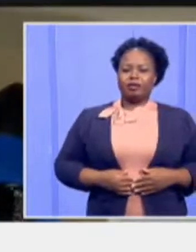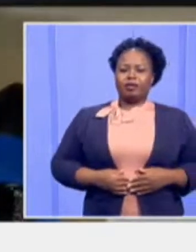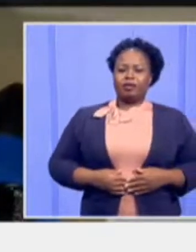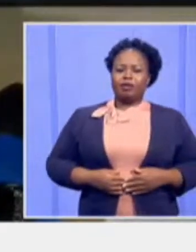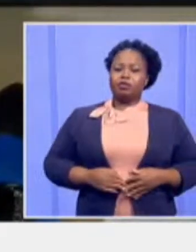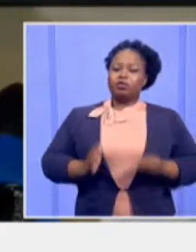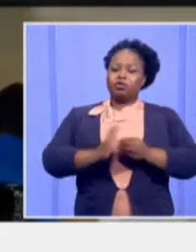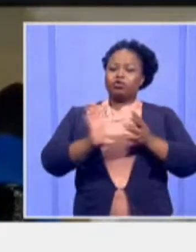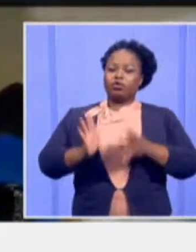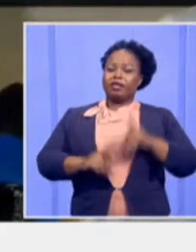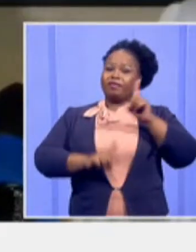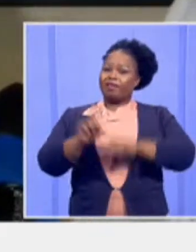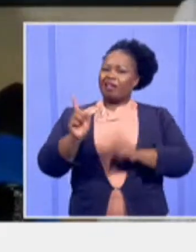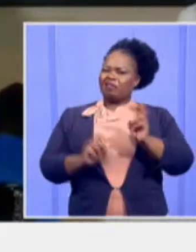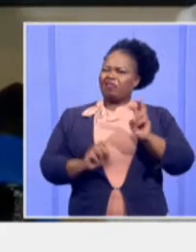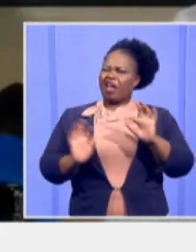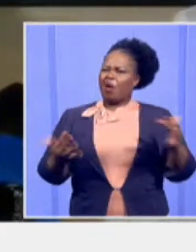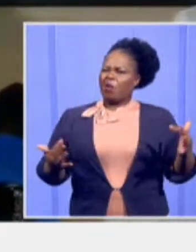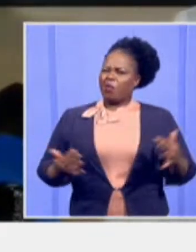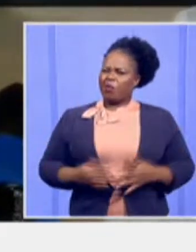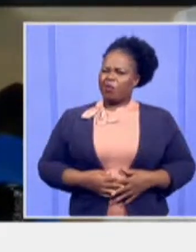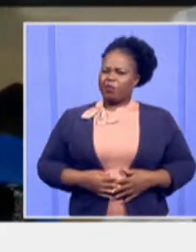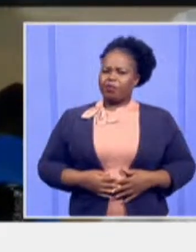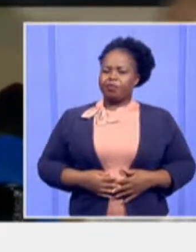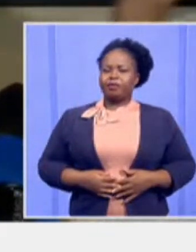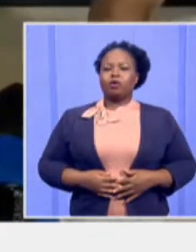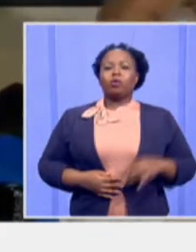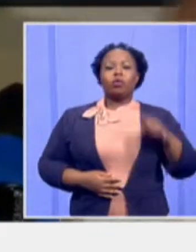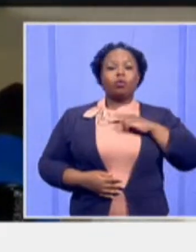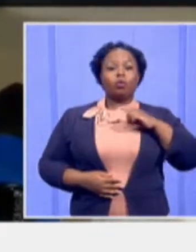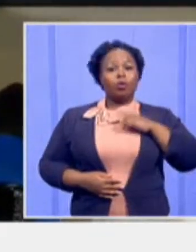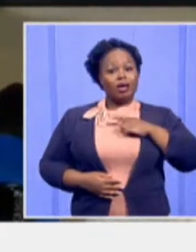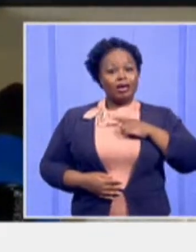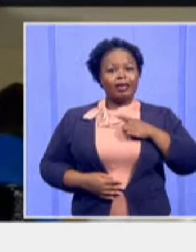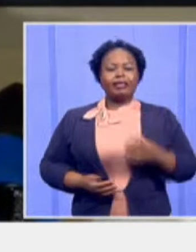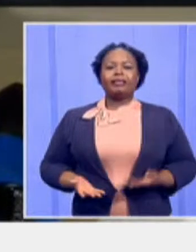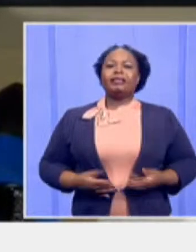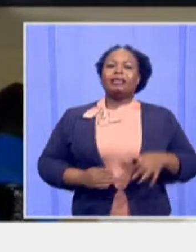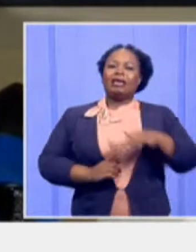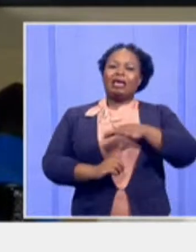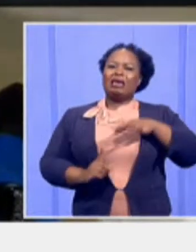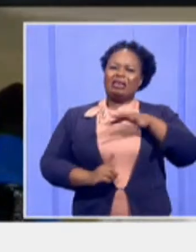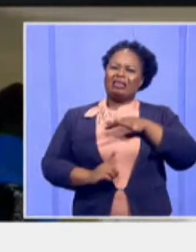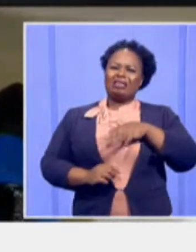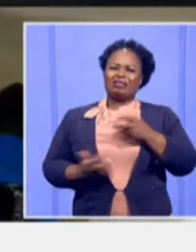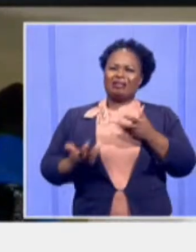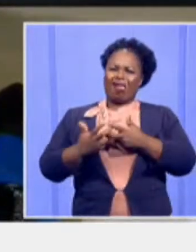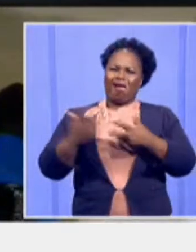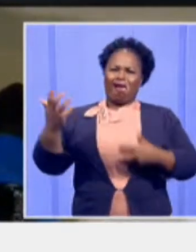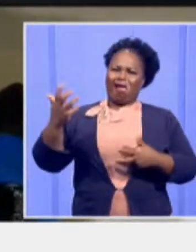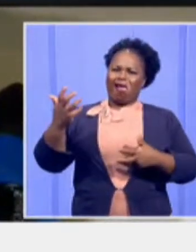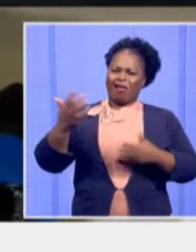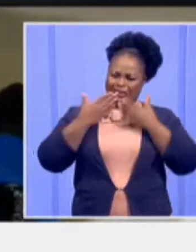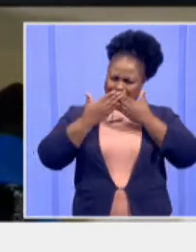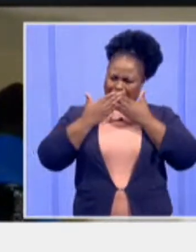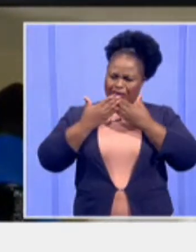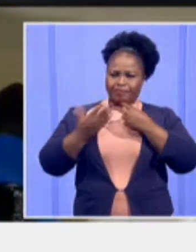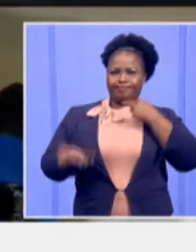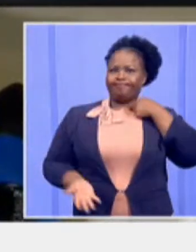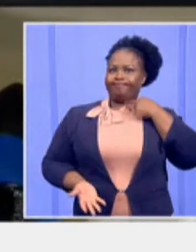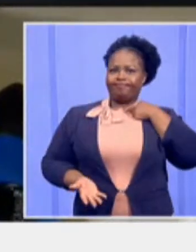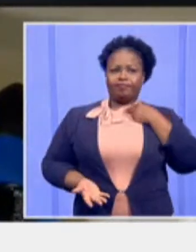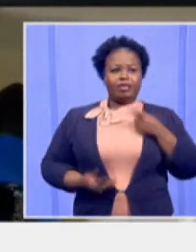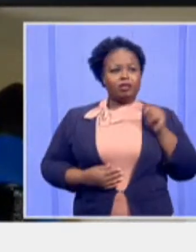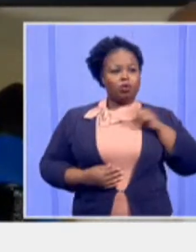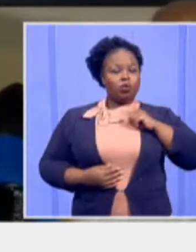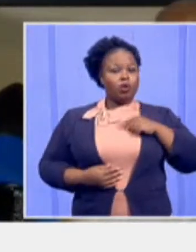fail? One may ask, as I've said, is conducive study areas. Study areas which Wits grants